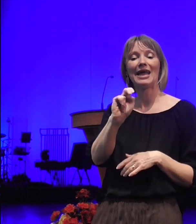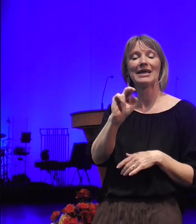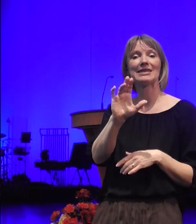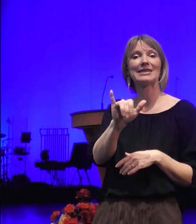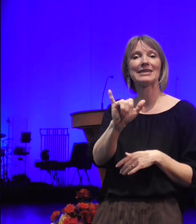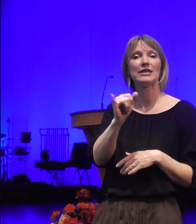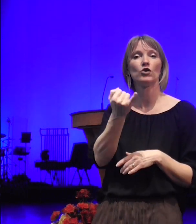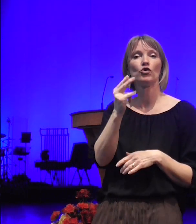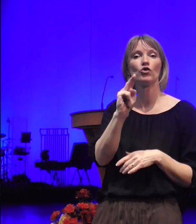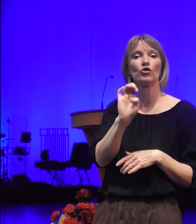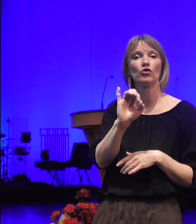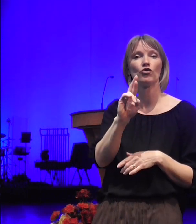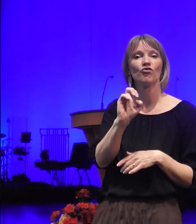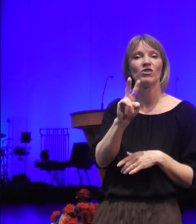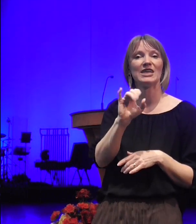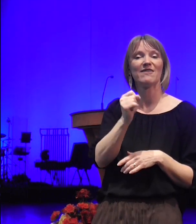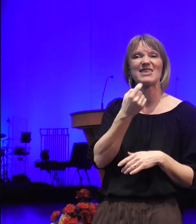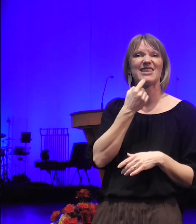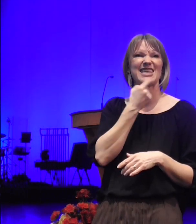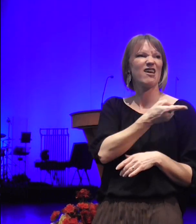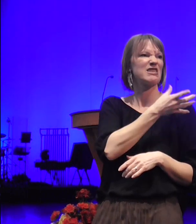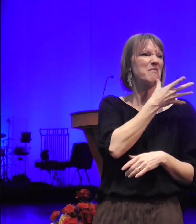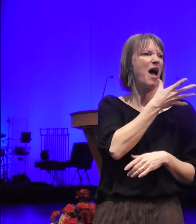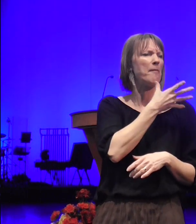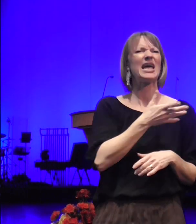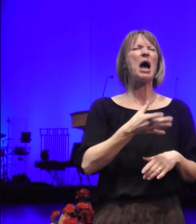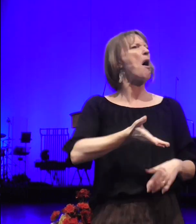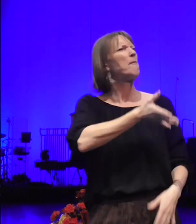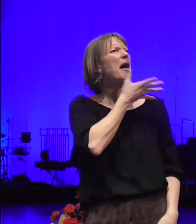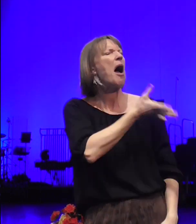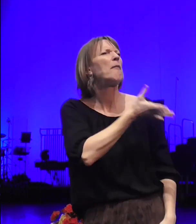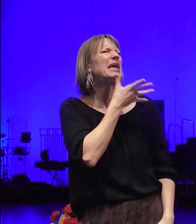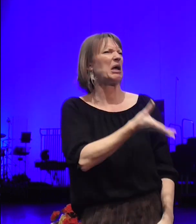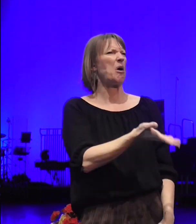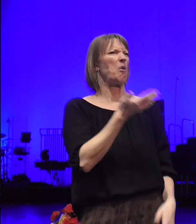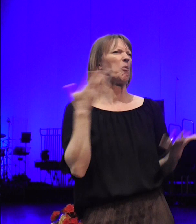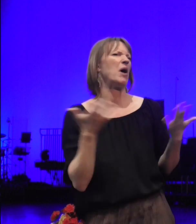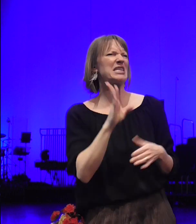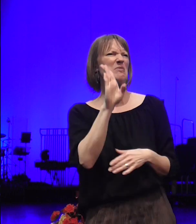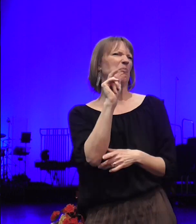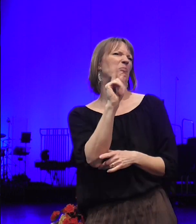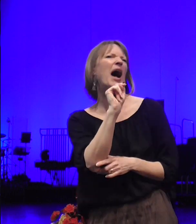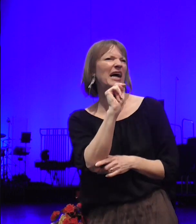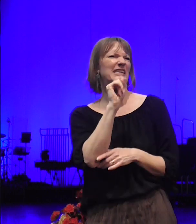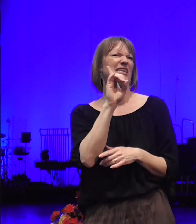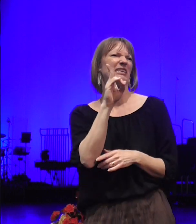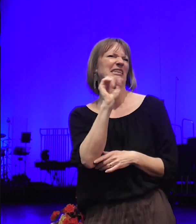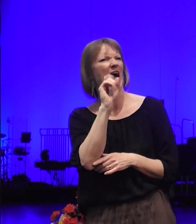Reeves, says very loudly to her mommy, "Mommy, what's butt dust?"